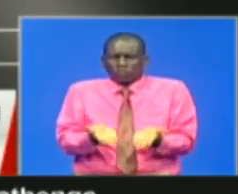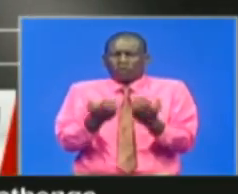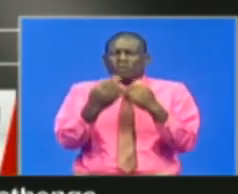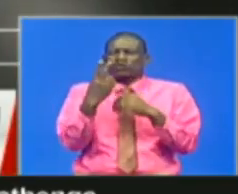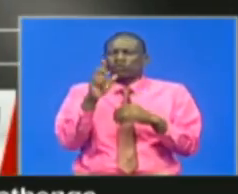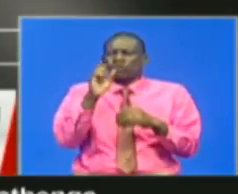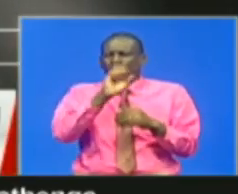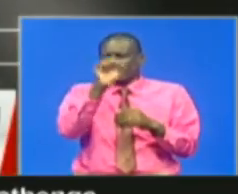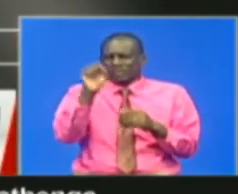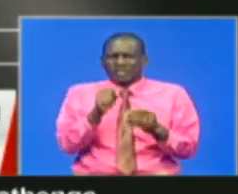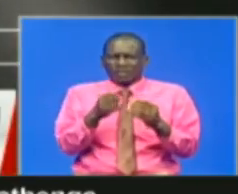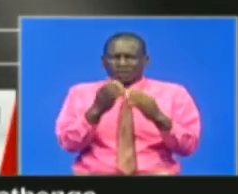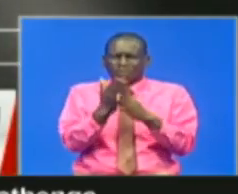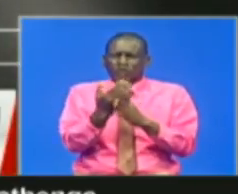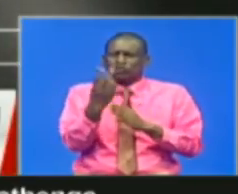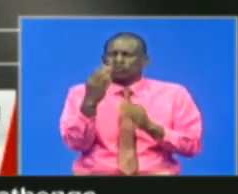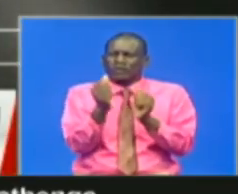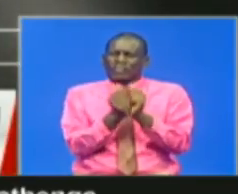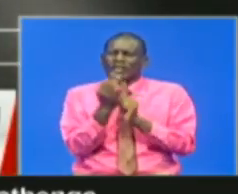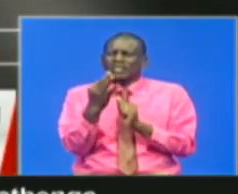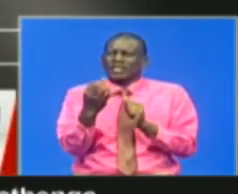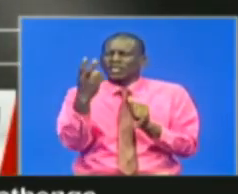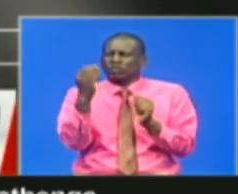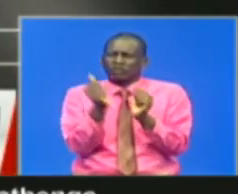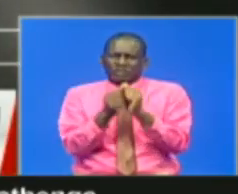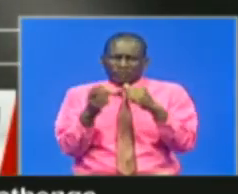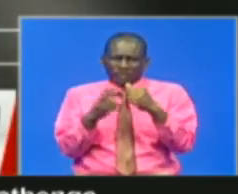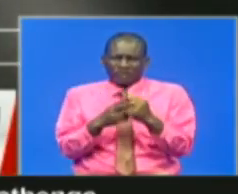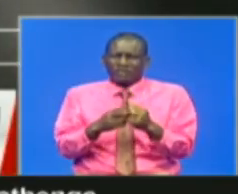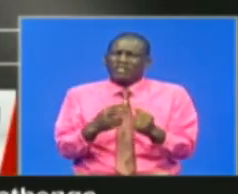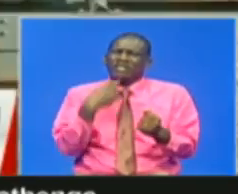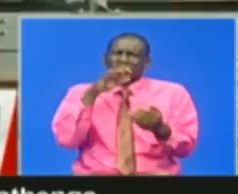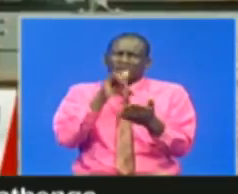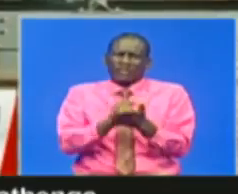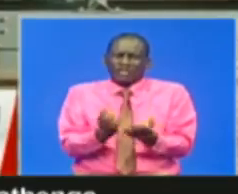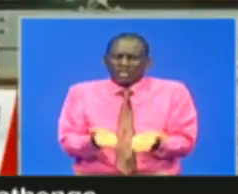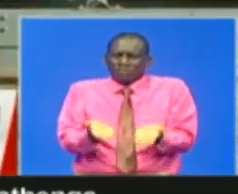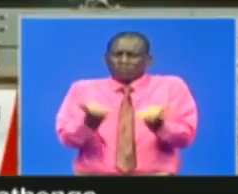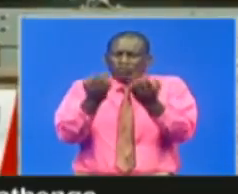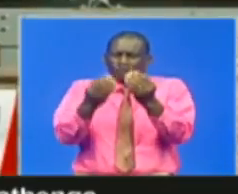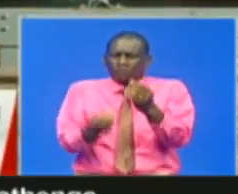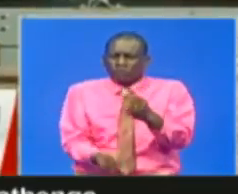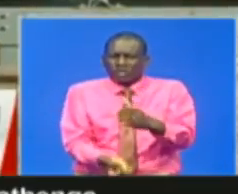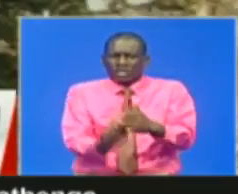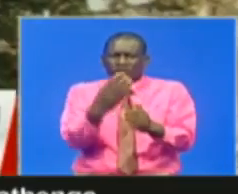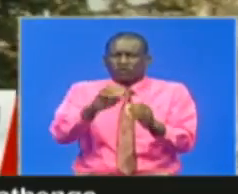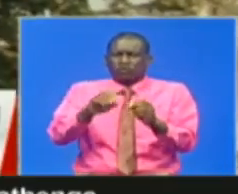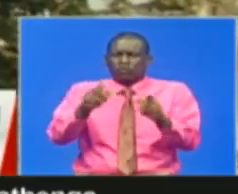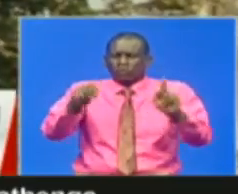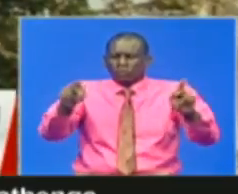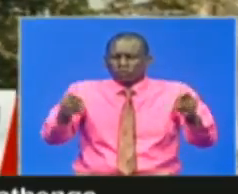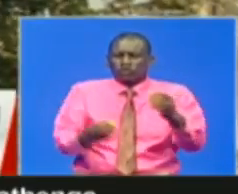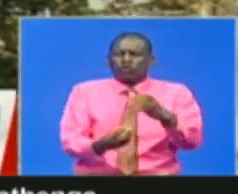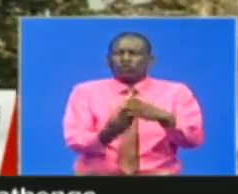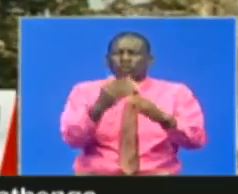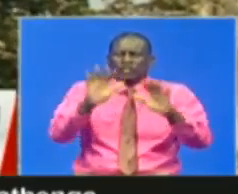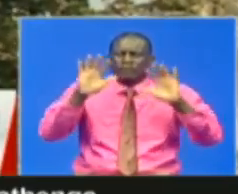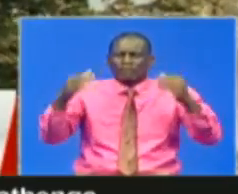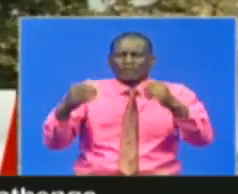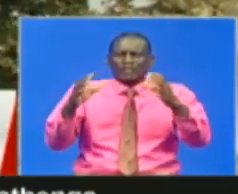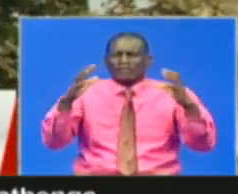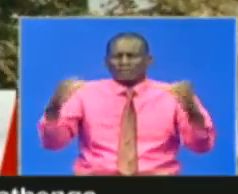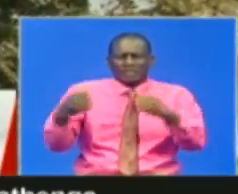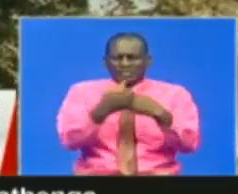2 percentage points between 2013 and 2017, suggesting that scaling up productivity to match population growth is a major challenge facing